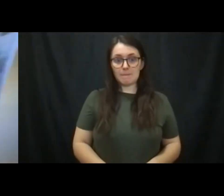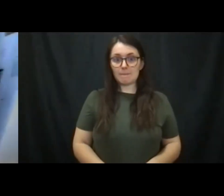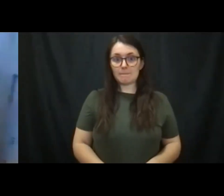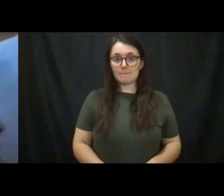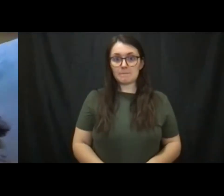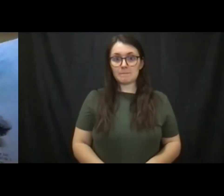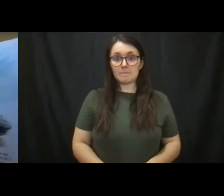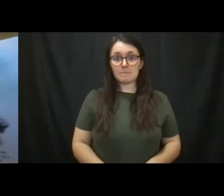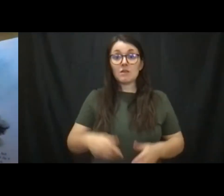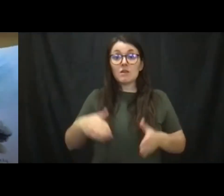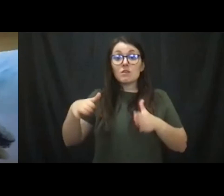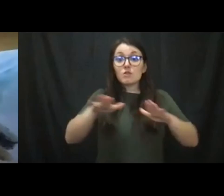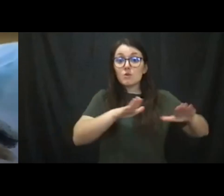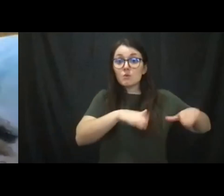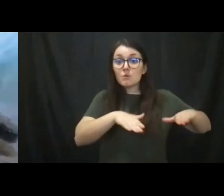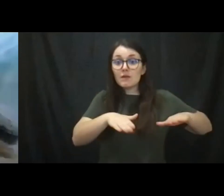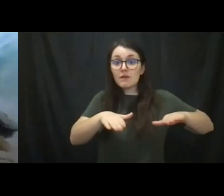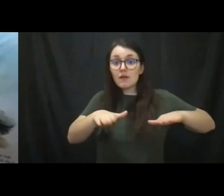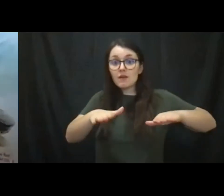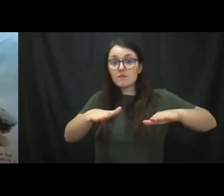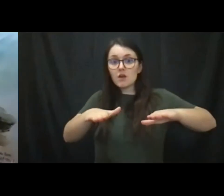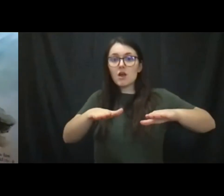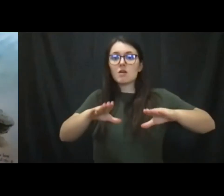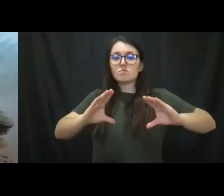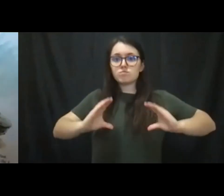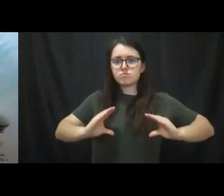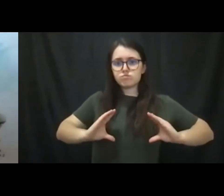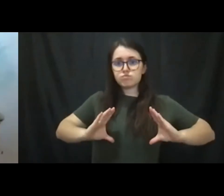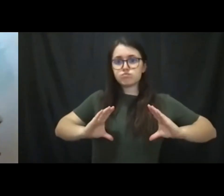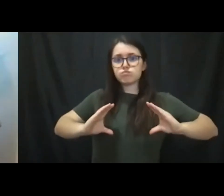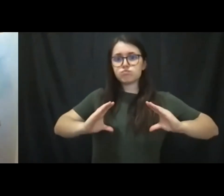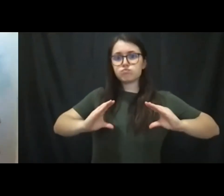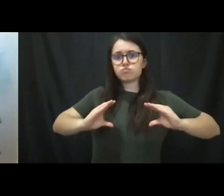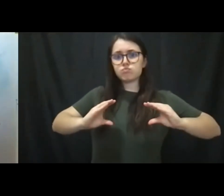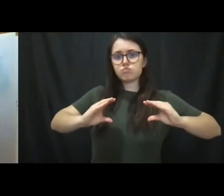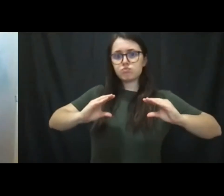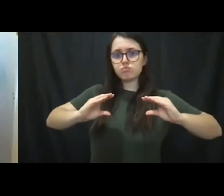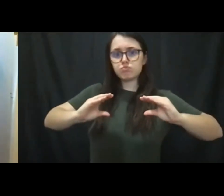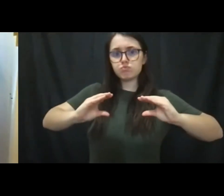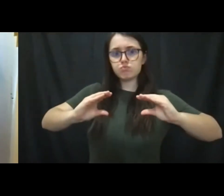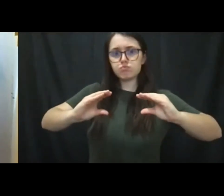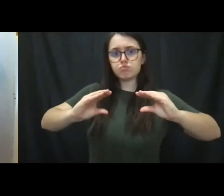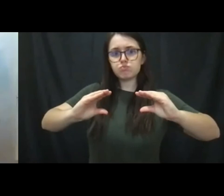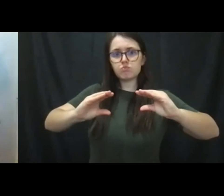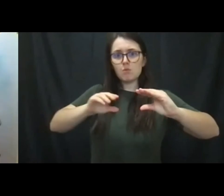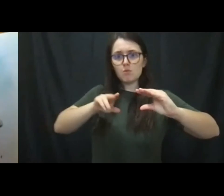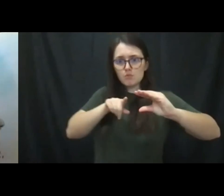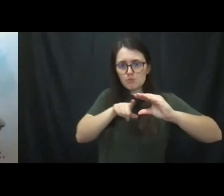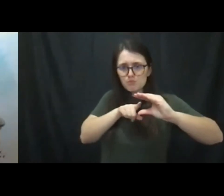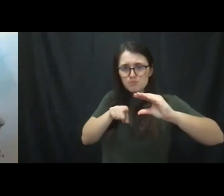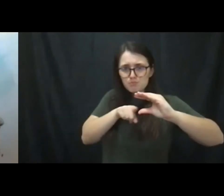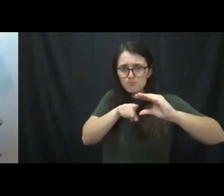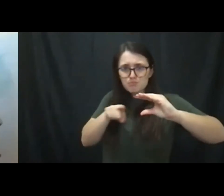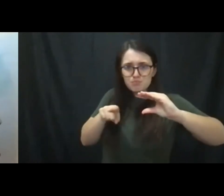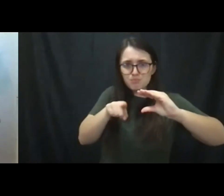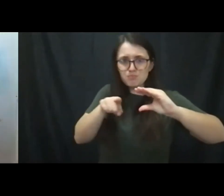The river beyond the bridge was very shallow and narrow. It was so small, Humphrey could hardly turn around. There he was,